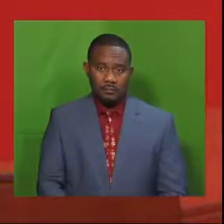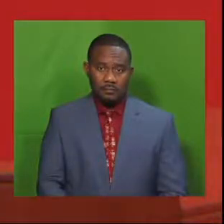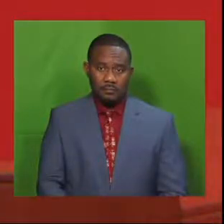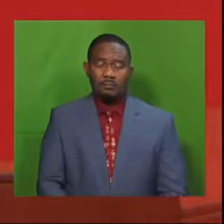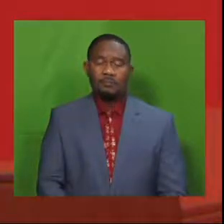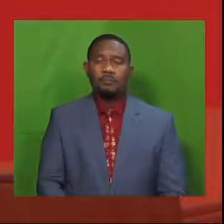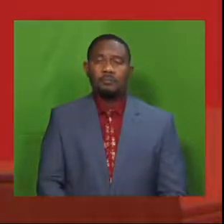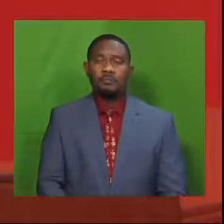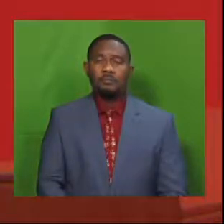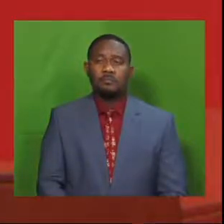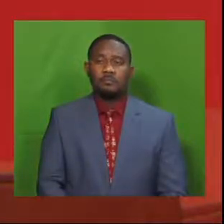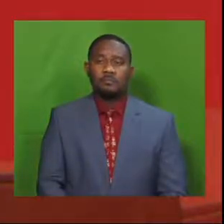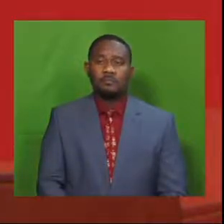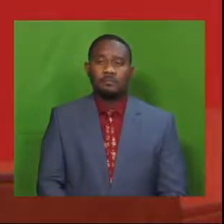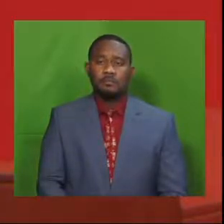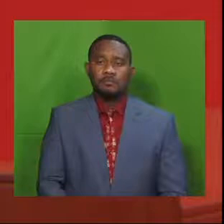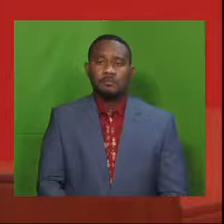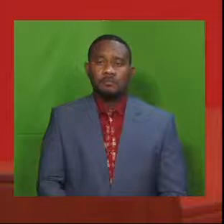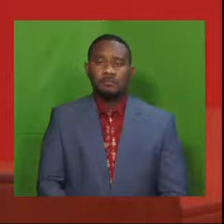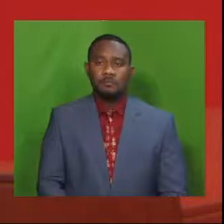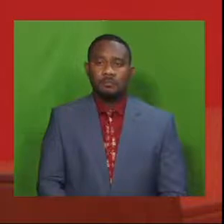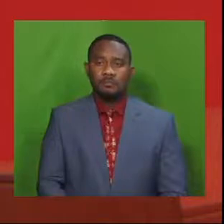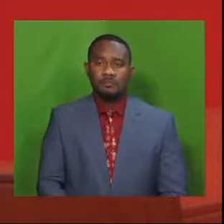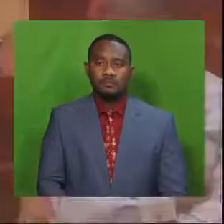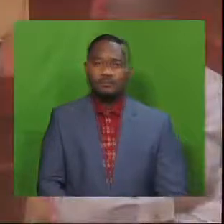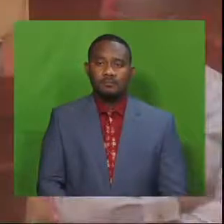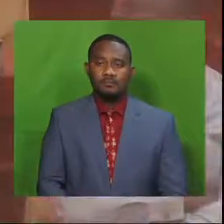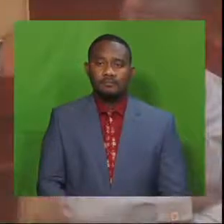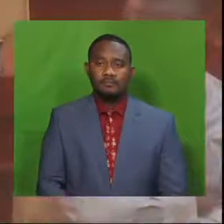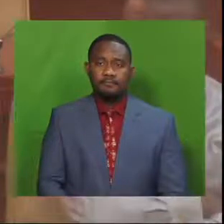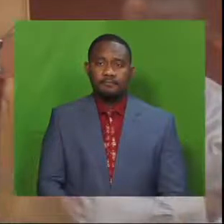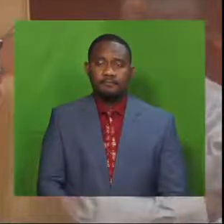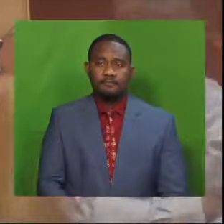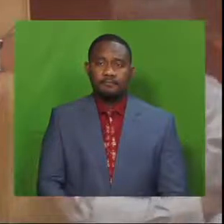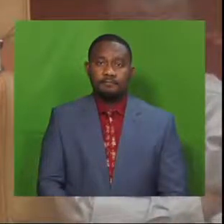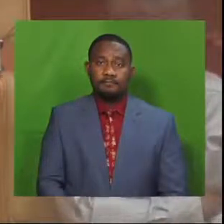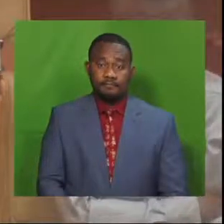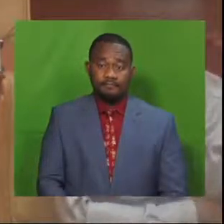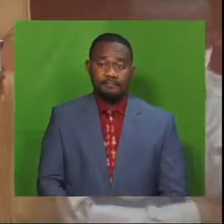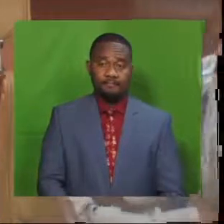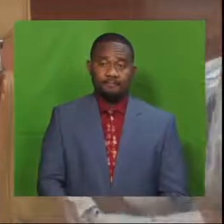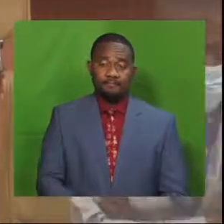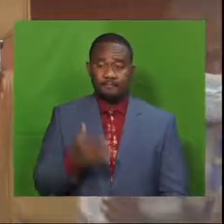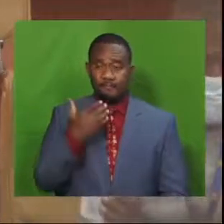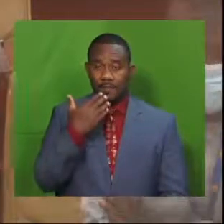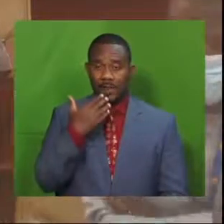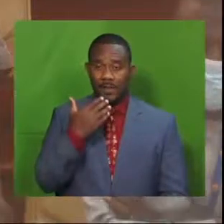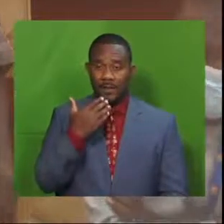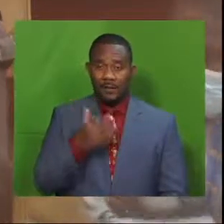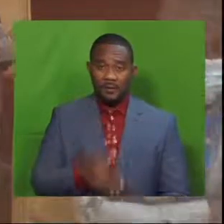Dafiema will say, thank you, Mr. Speaker.